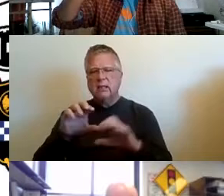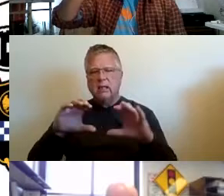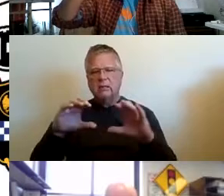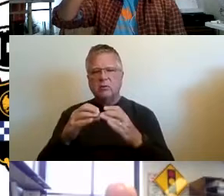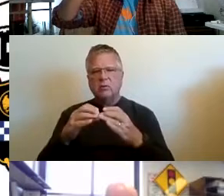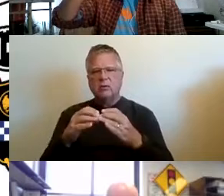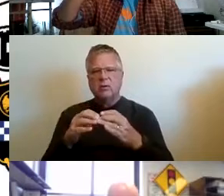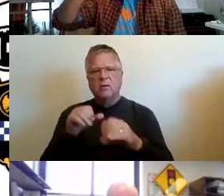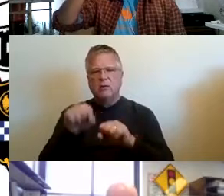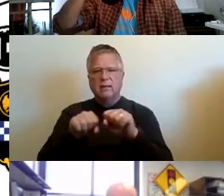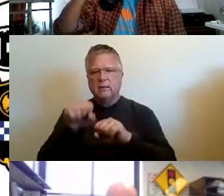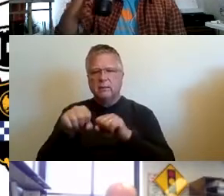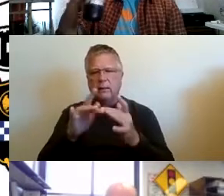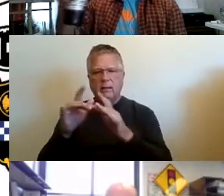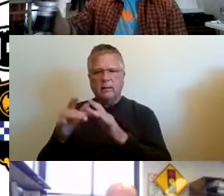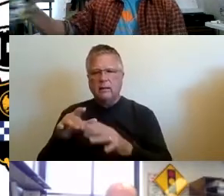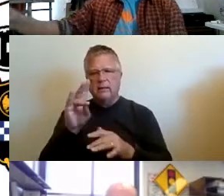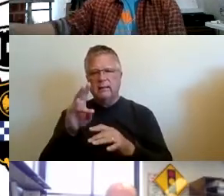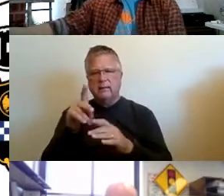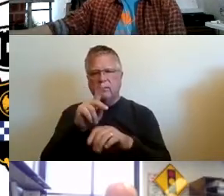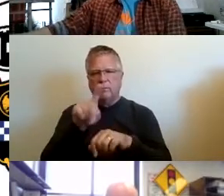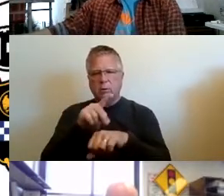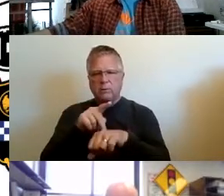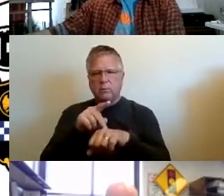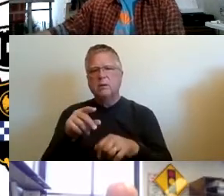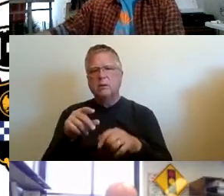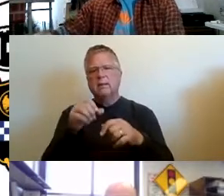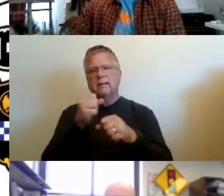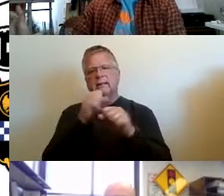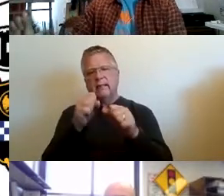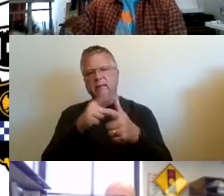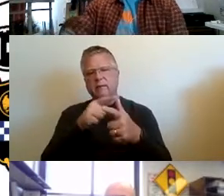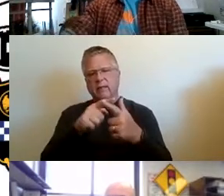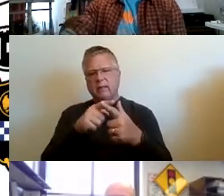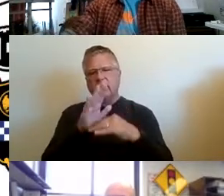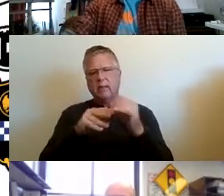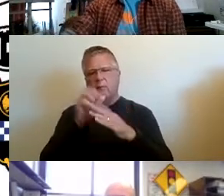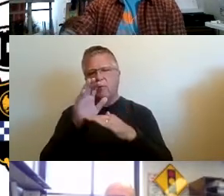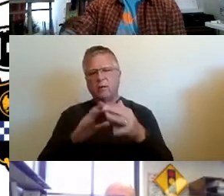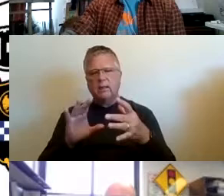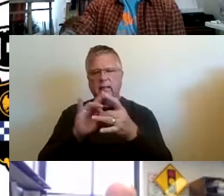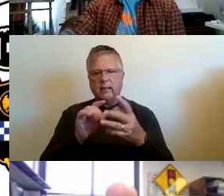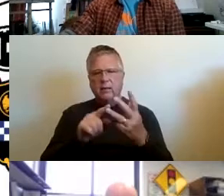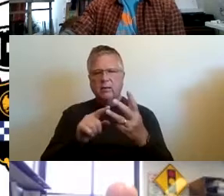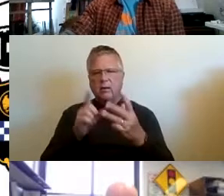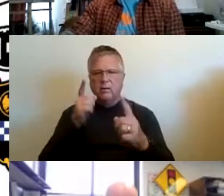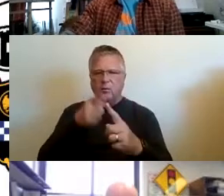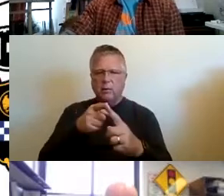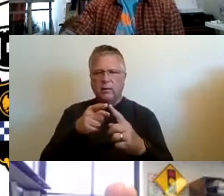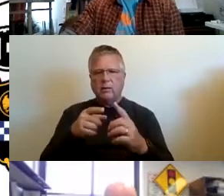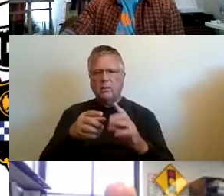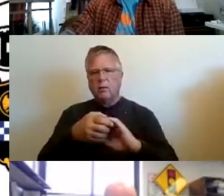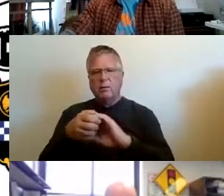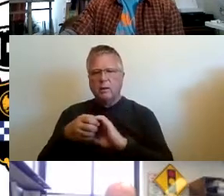network. And those 7 principles are the safety, comfort, connectivity, directness, cohesion, attractiveness,